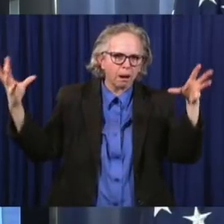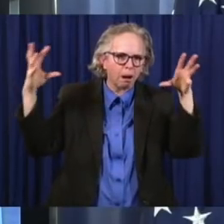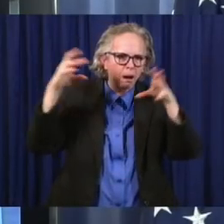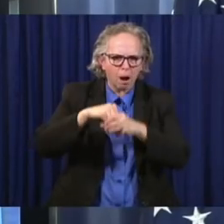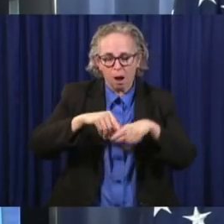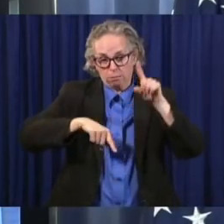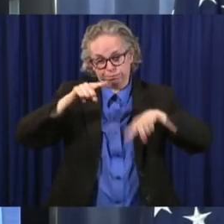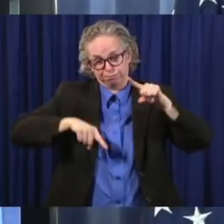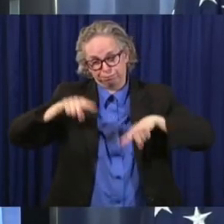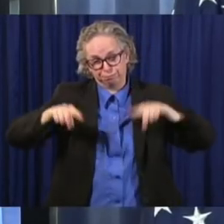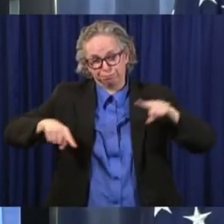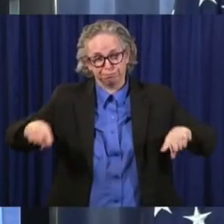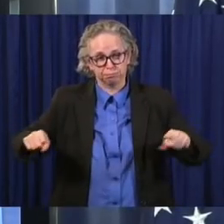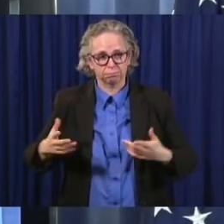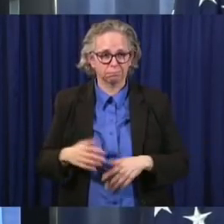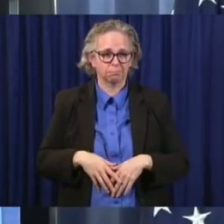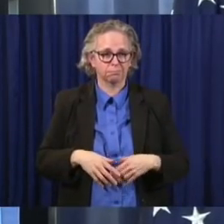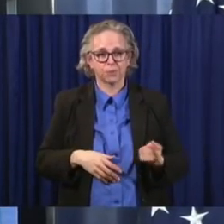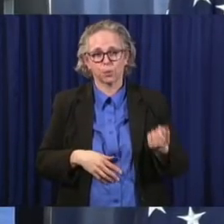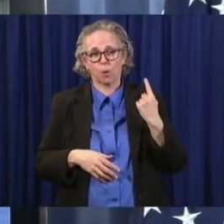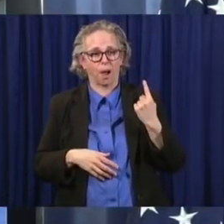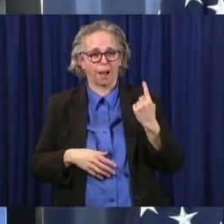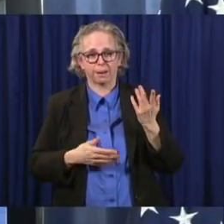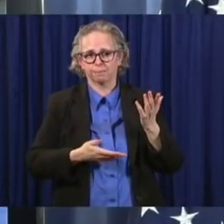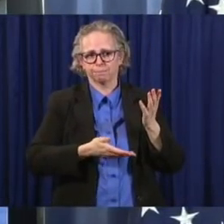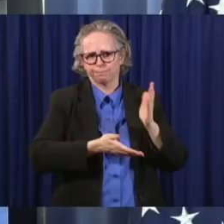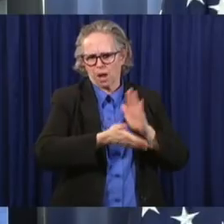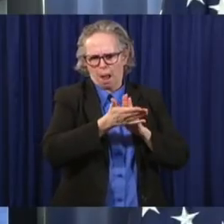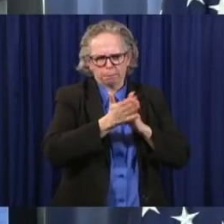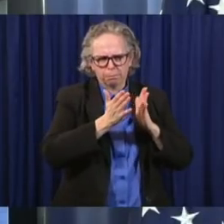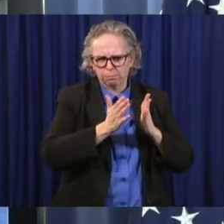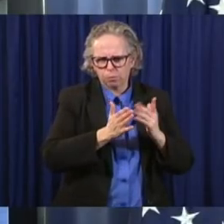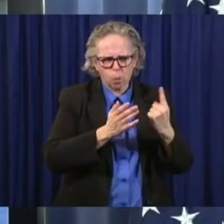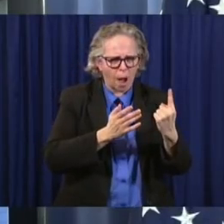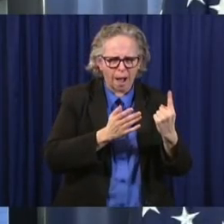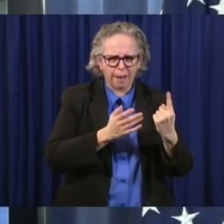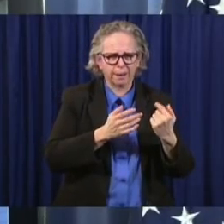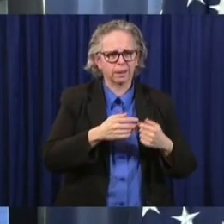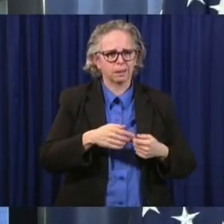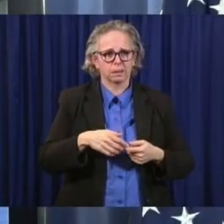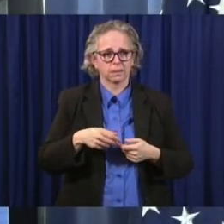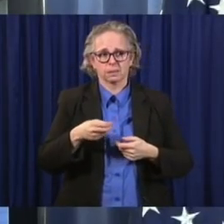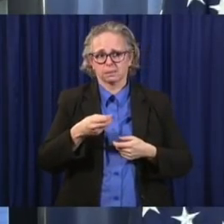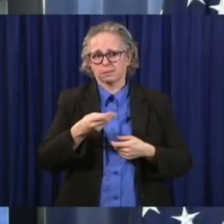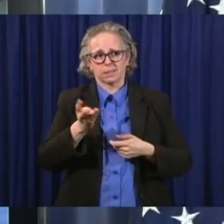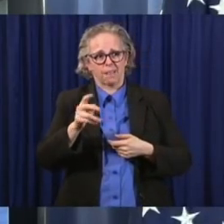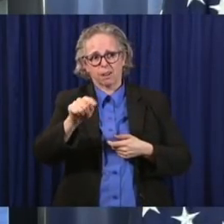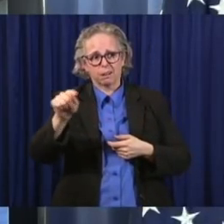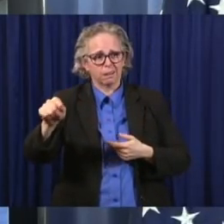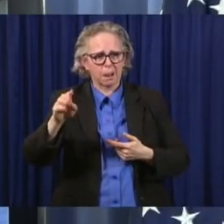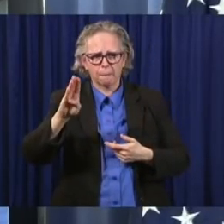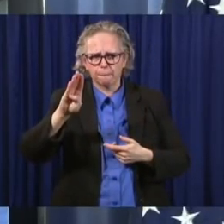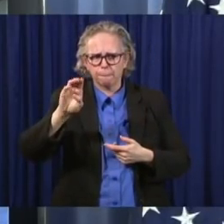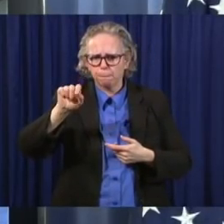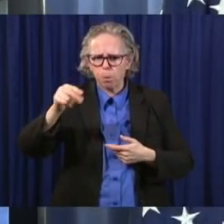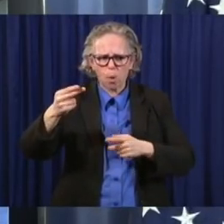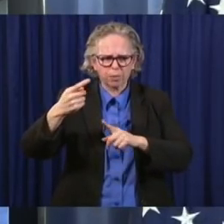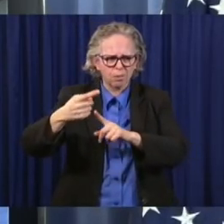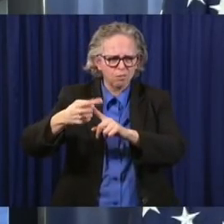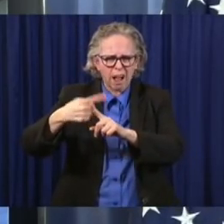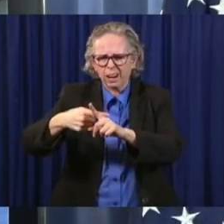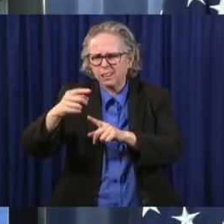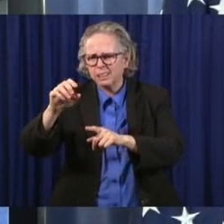the, one operator barber to the one operator stylist. We had the booth renting salons represented, as well